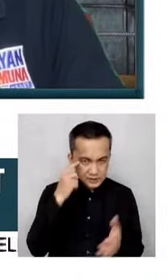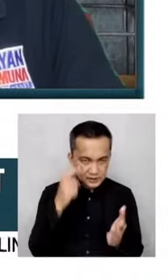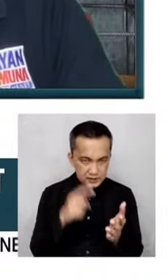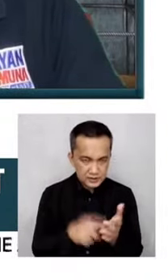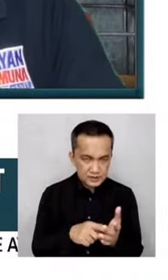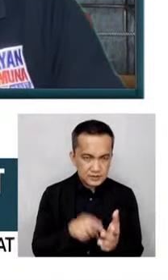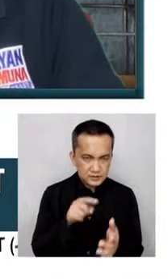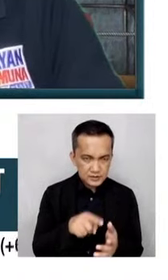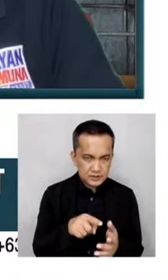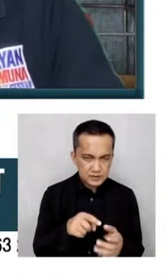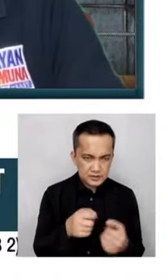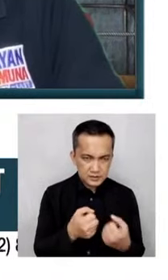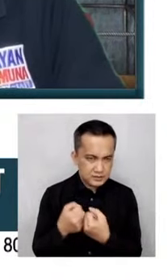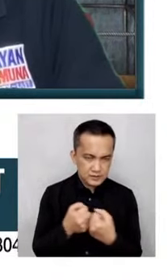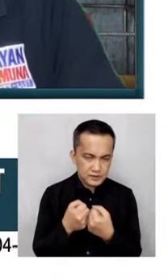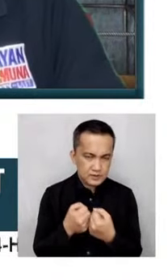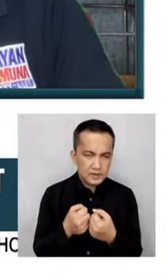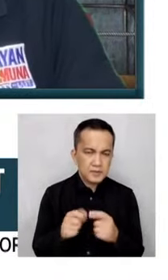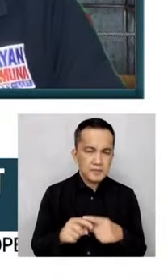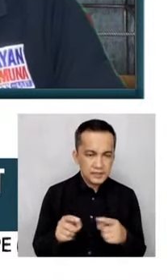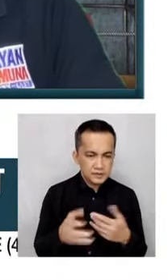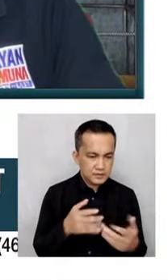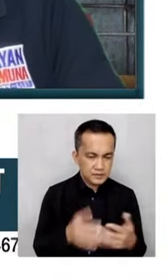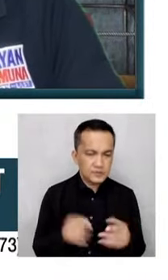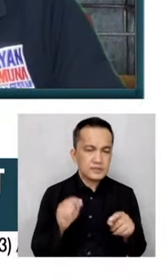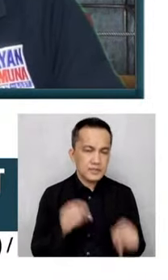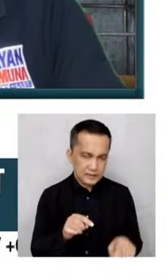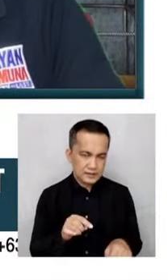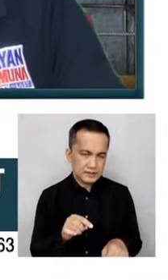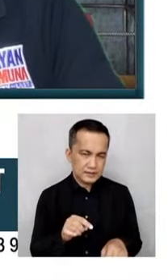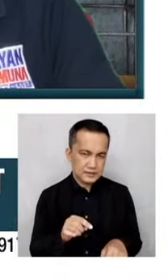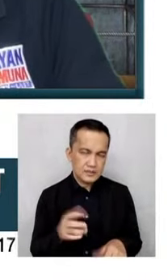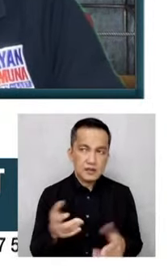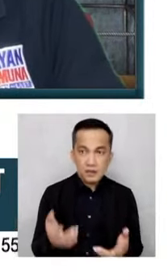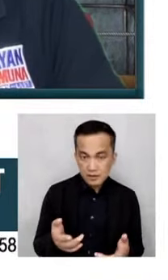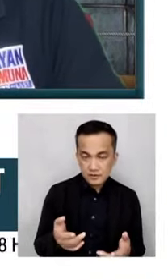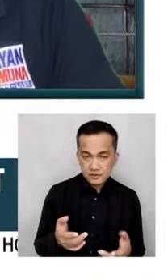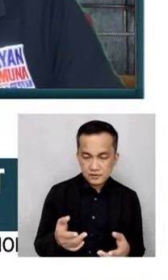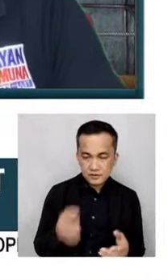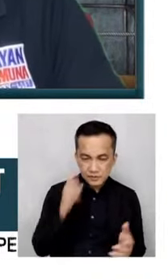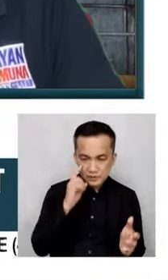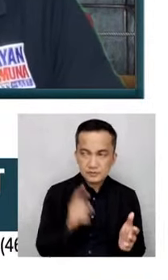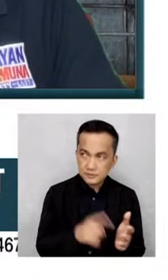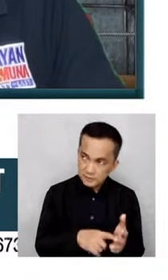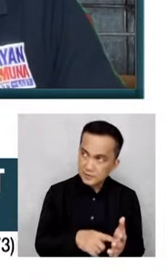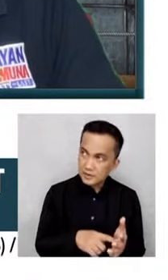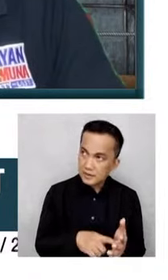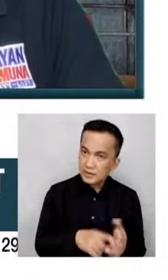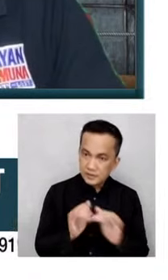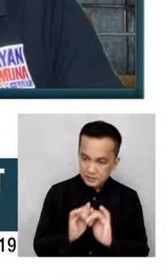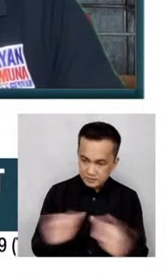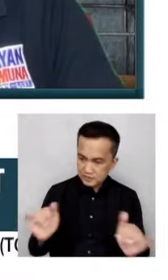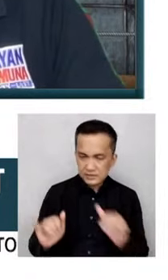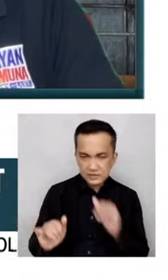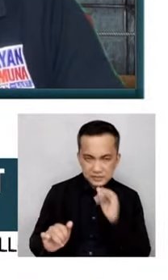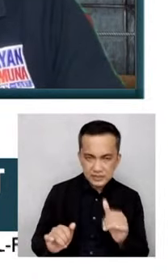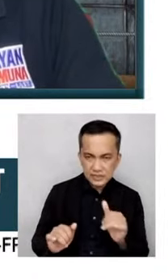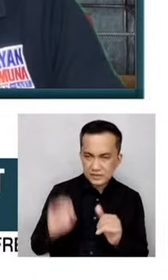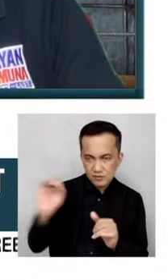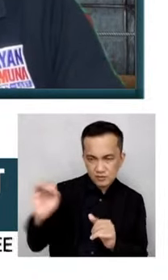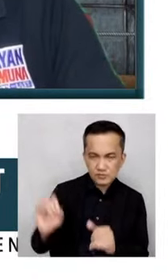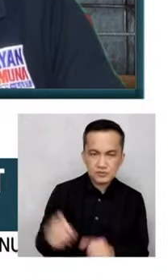a dispute. But even with that, it recognizes as well that it's not theirs, which